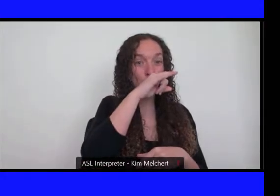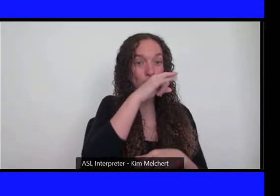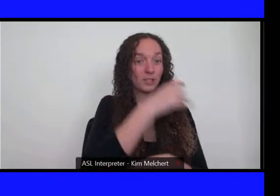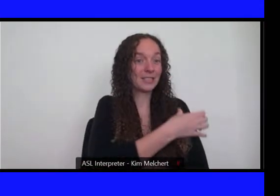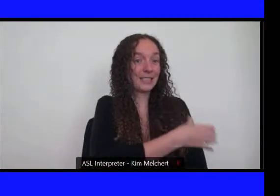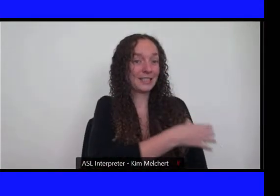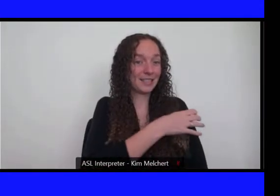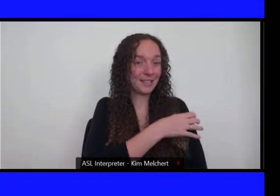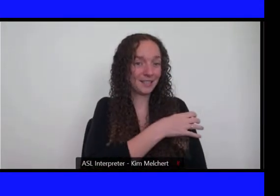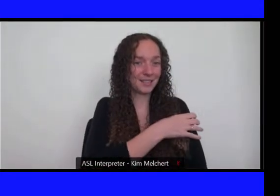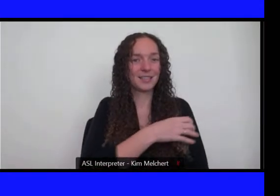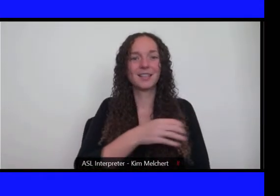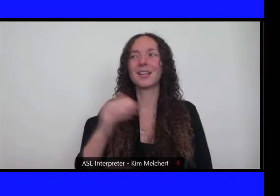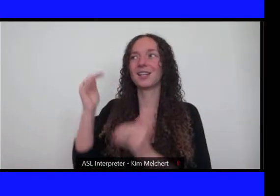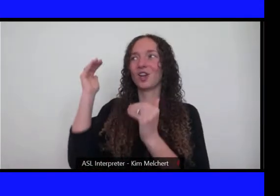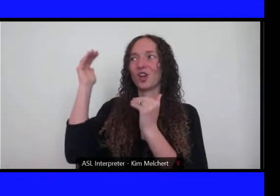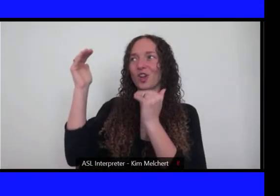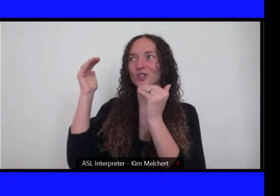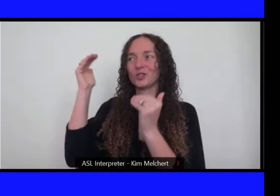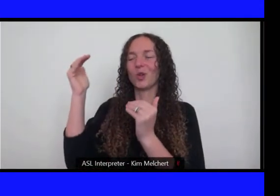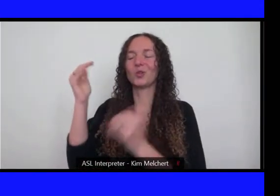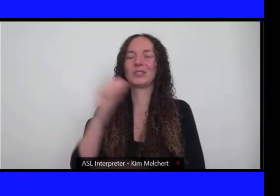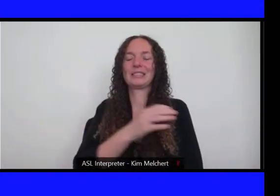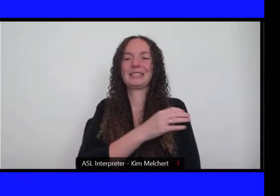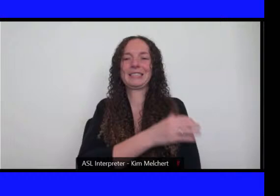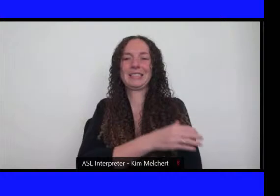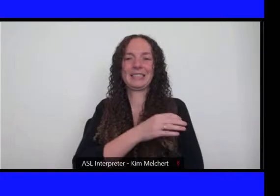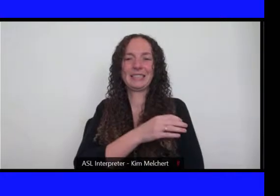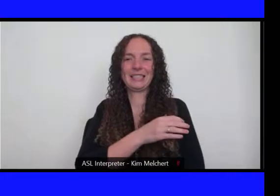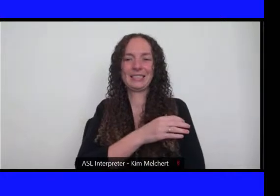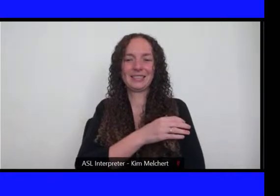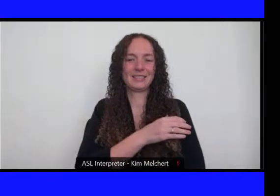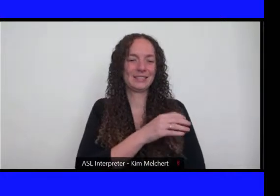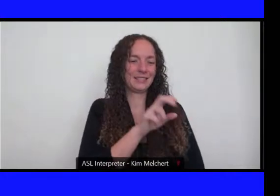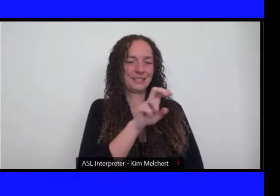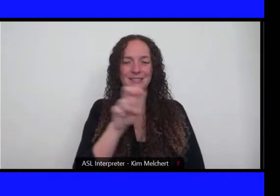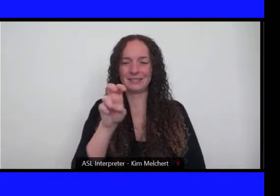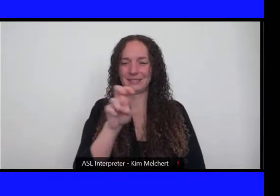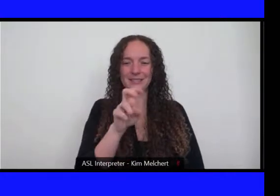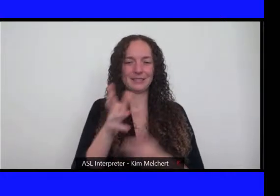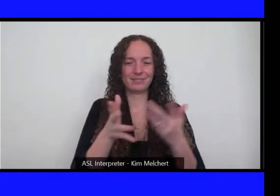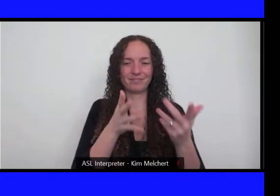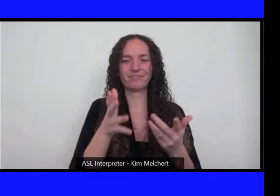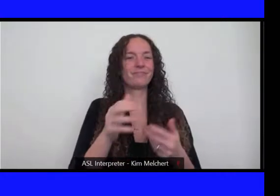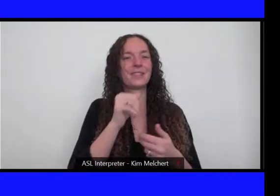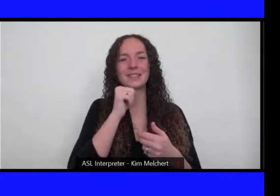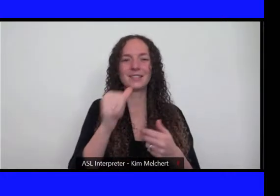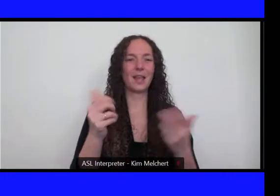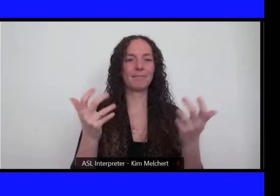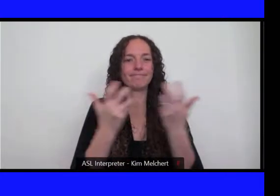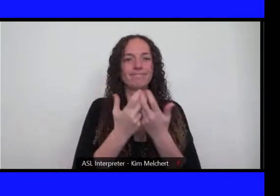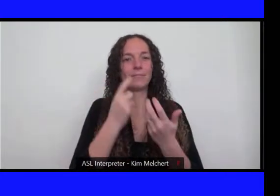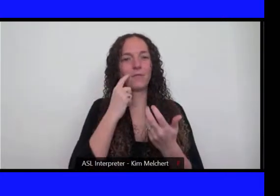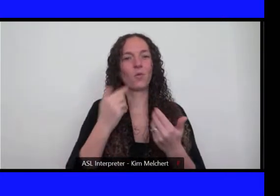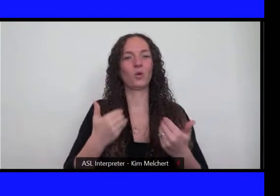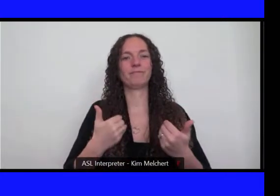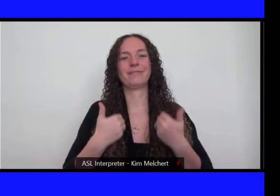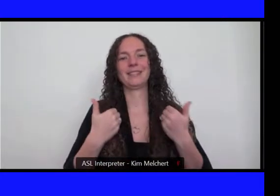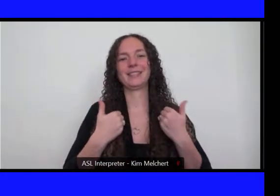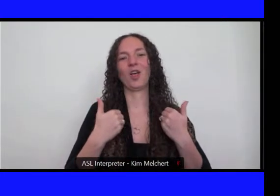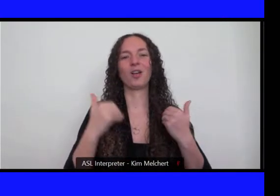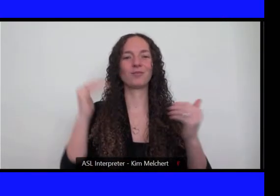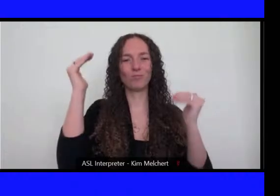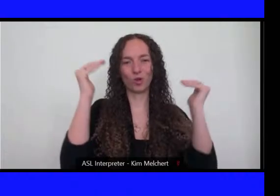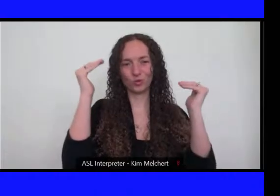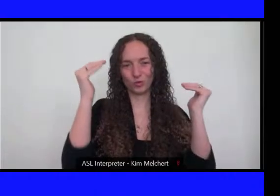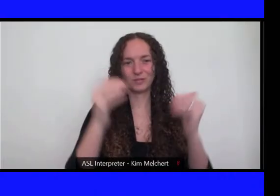Sally asked. As we are looking now at these new centers of excellence,